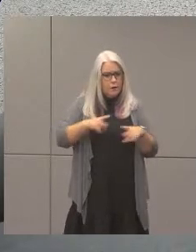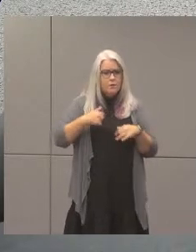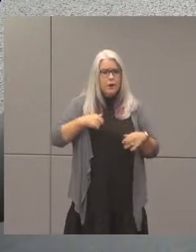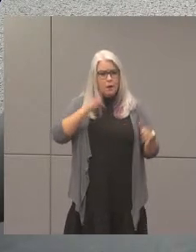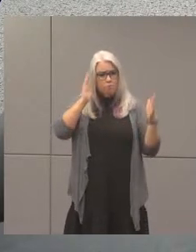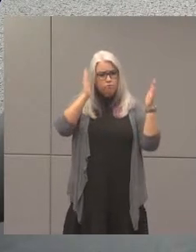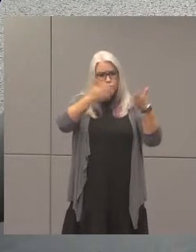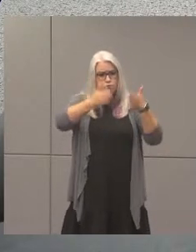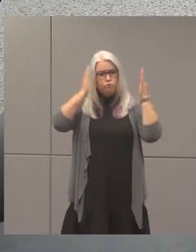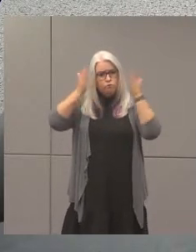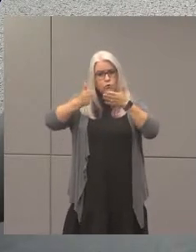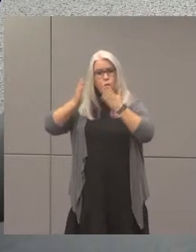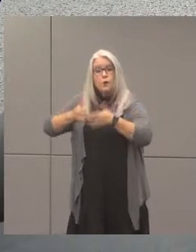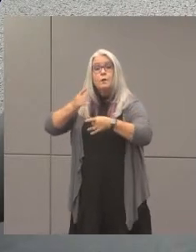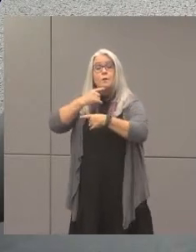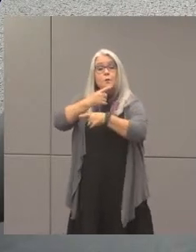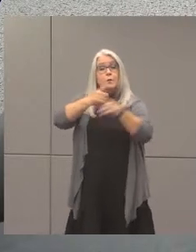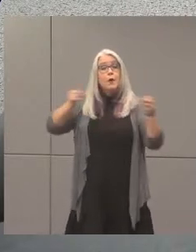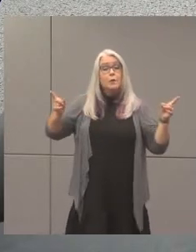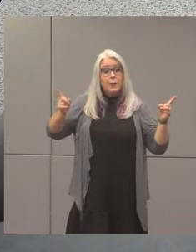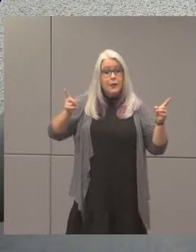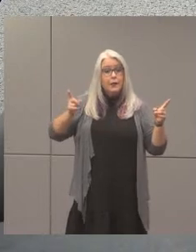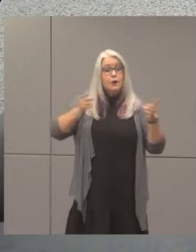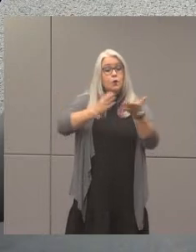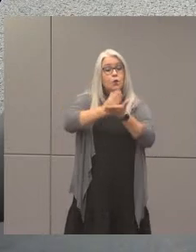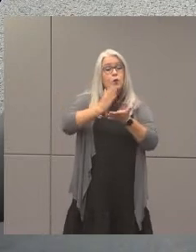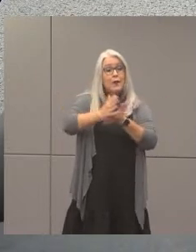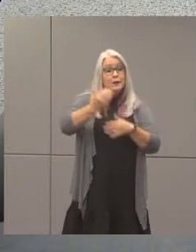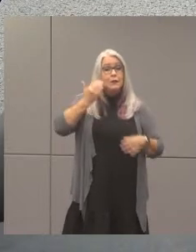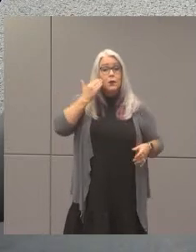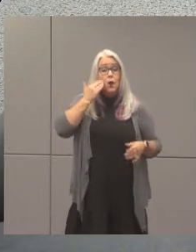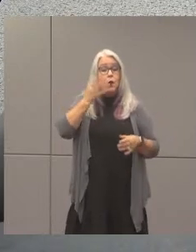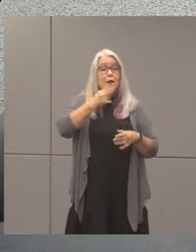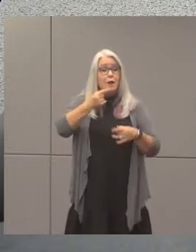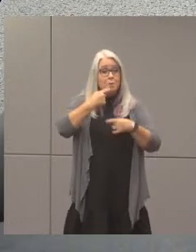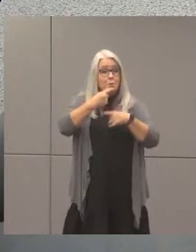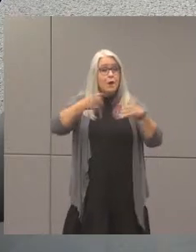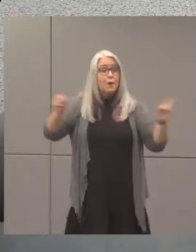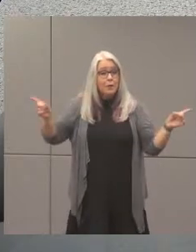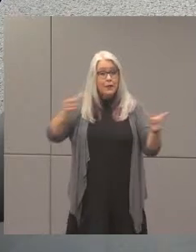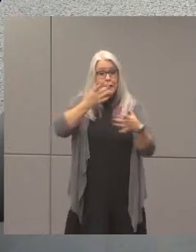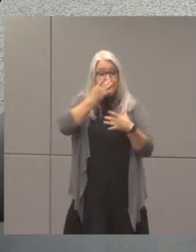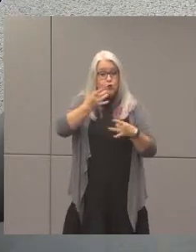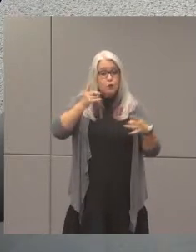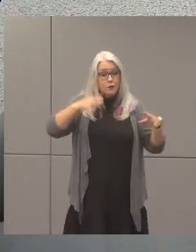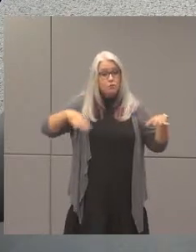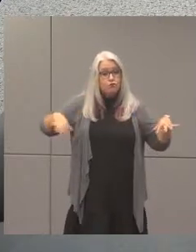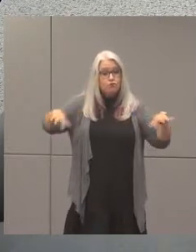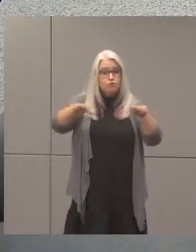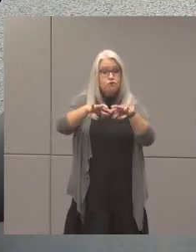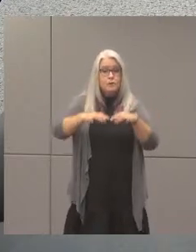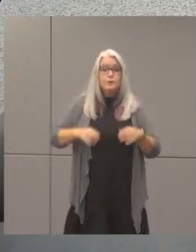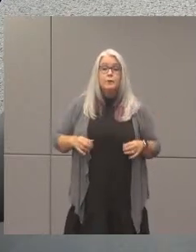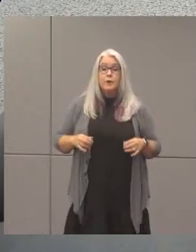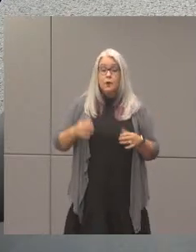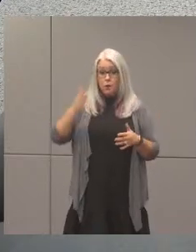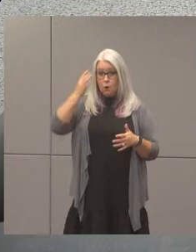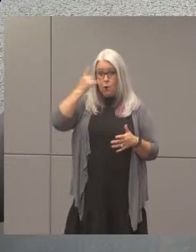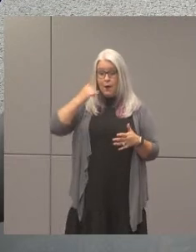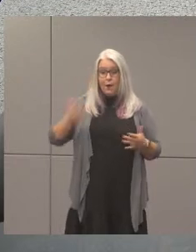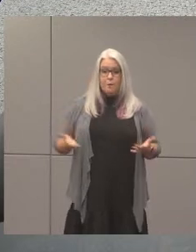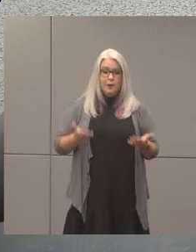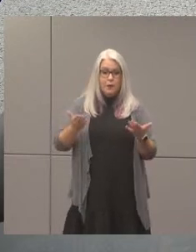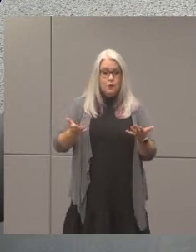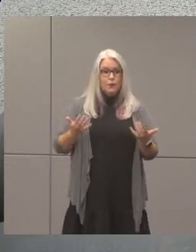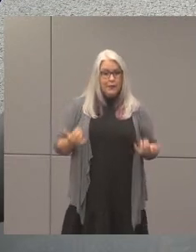were the things that dealt with public right to know and the public interest. So the reason I come before you tonight